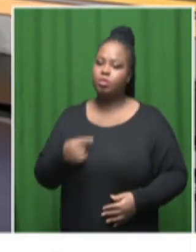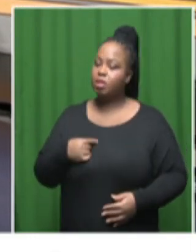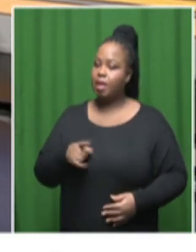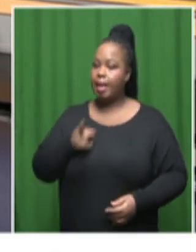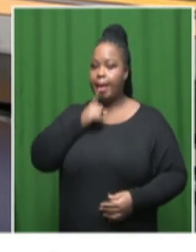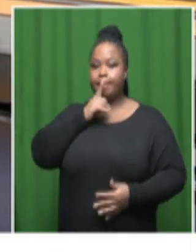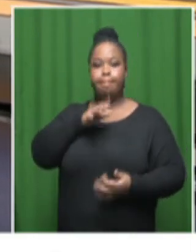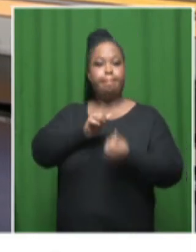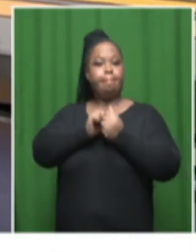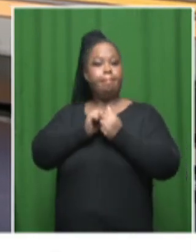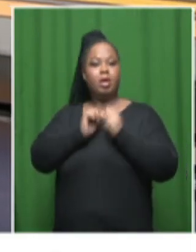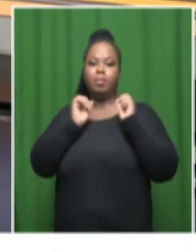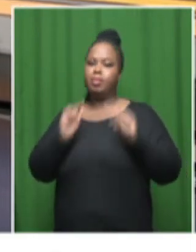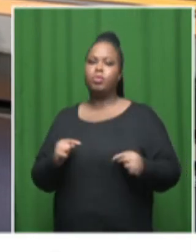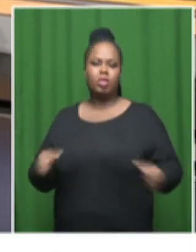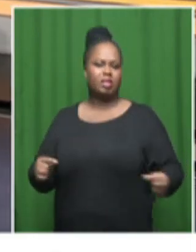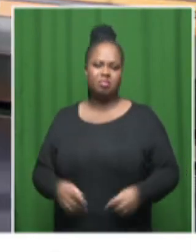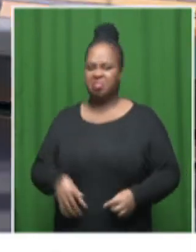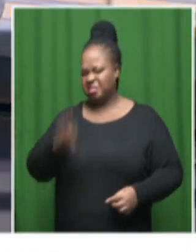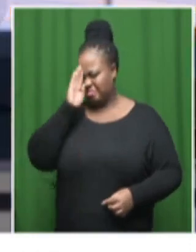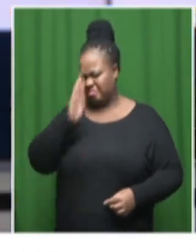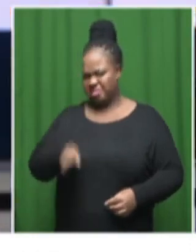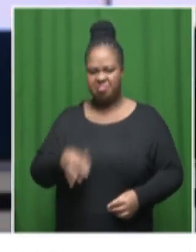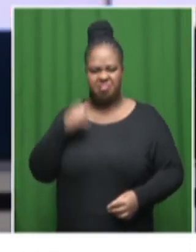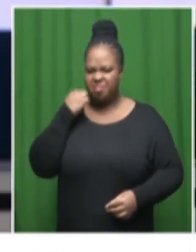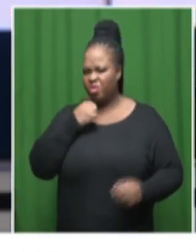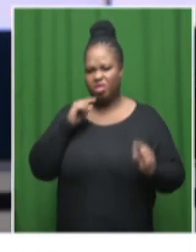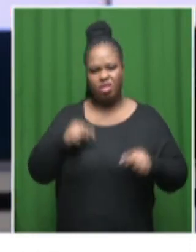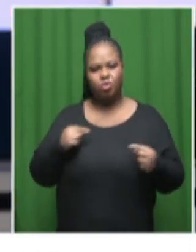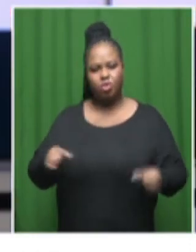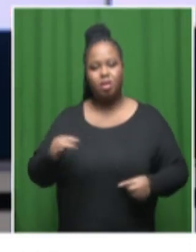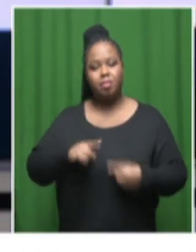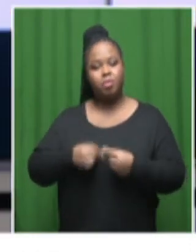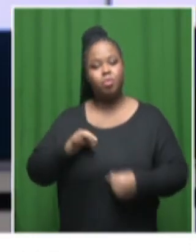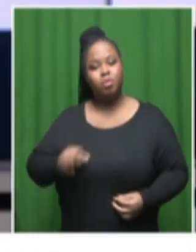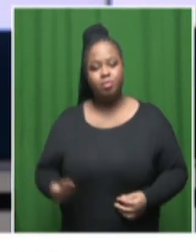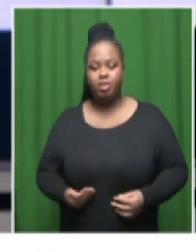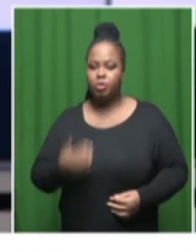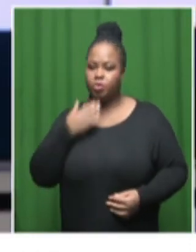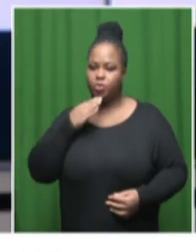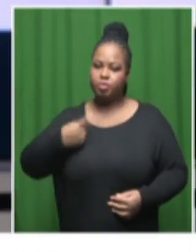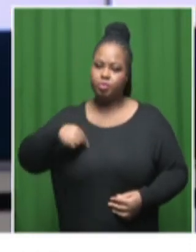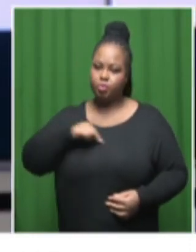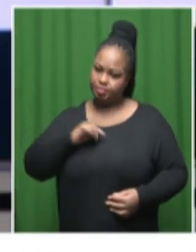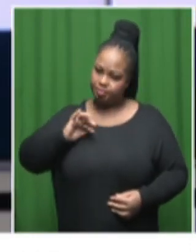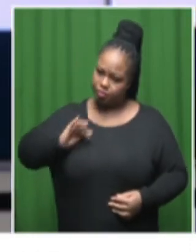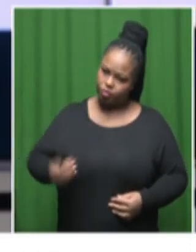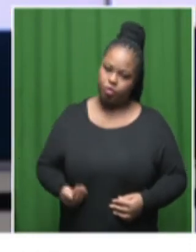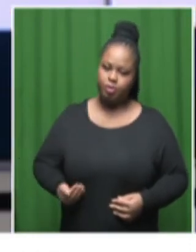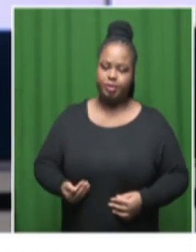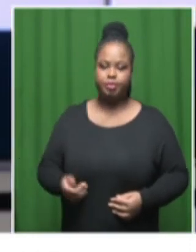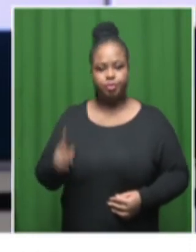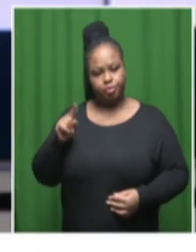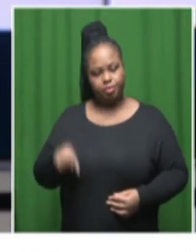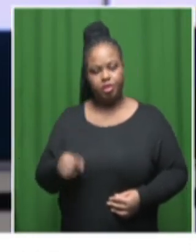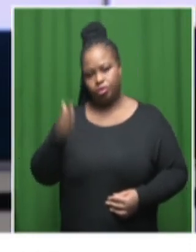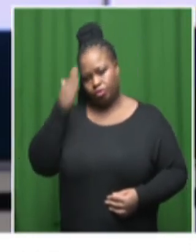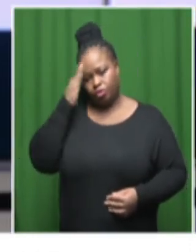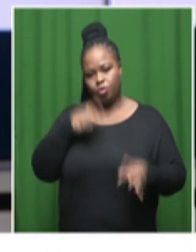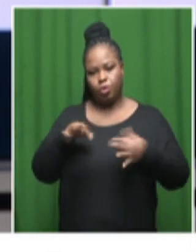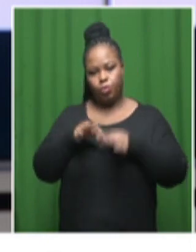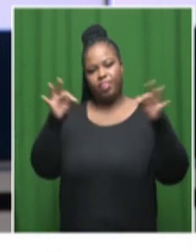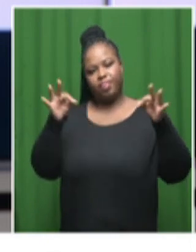and we cannot be apologetic about women and about who we are. As women, we must firstly know our